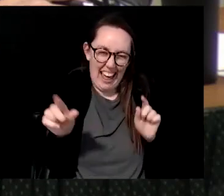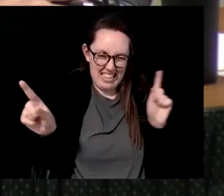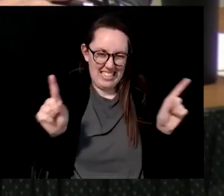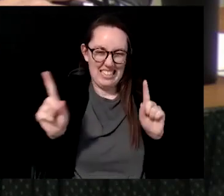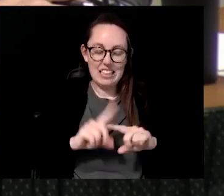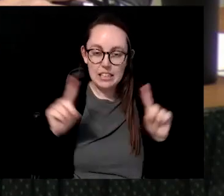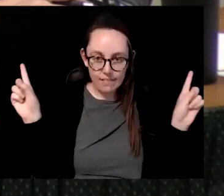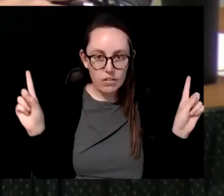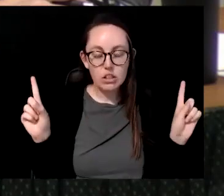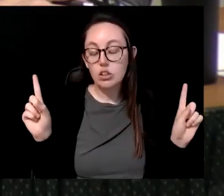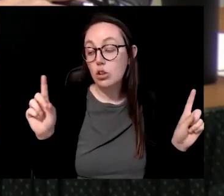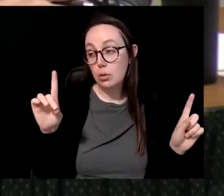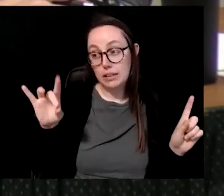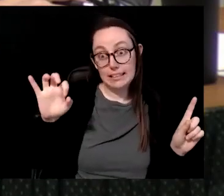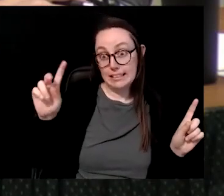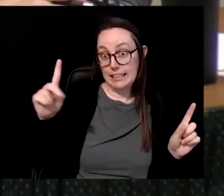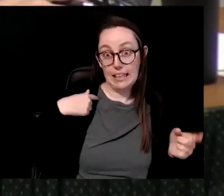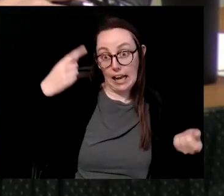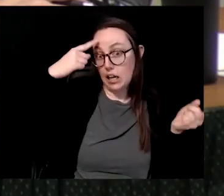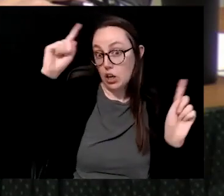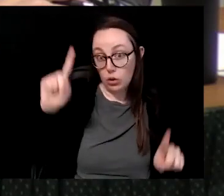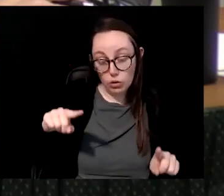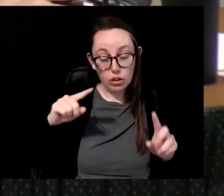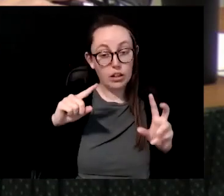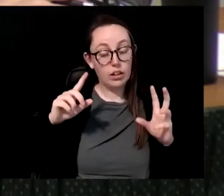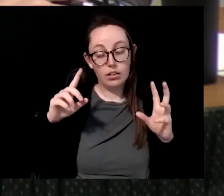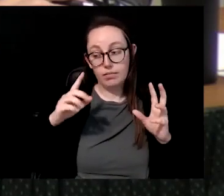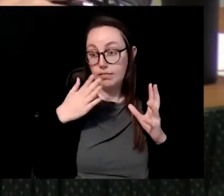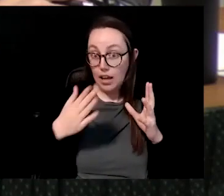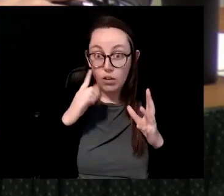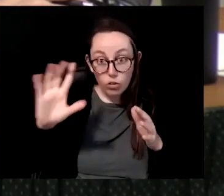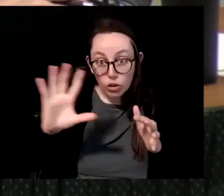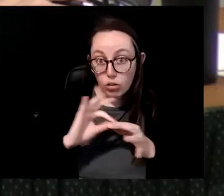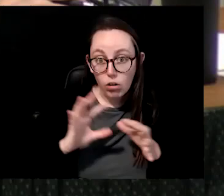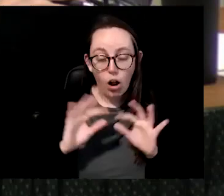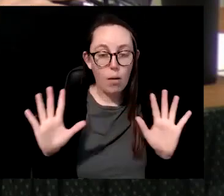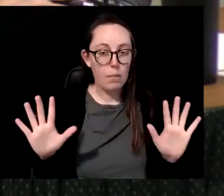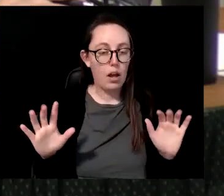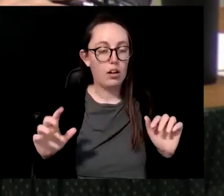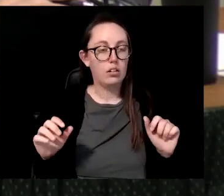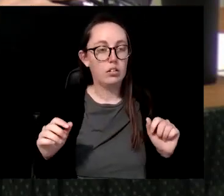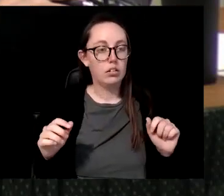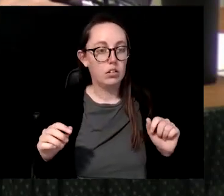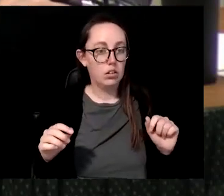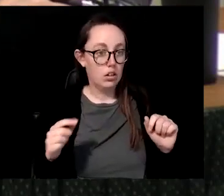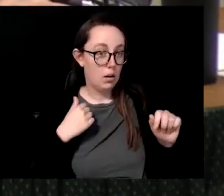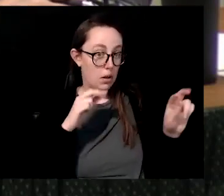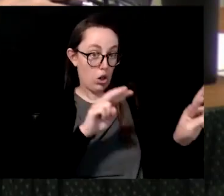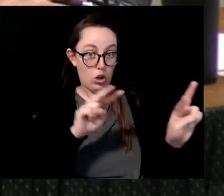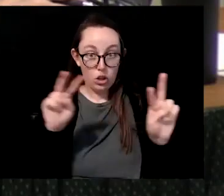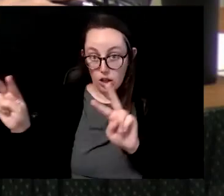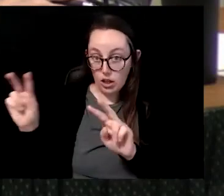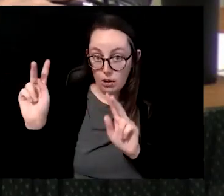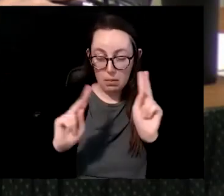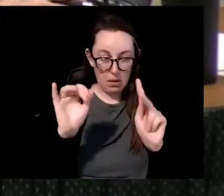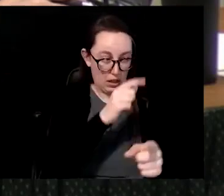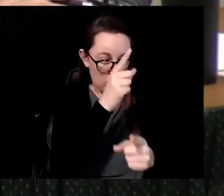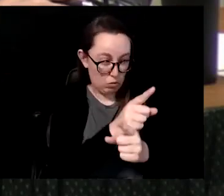us not to conflate those two things um I'm looking to the people who know more about this than I do if I got that wrong